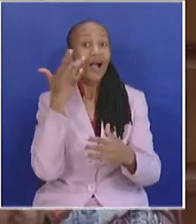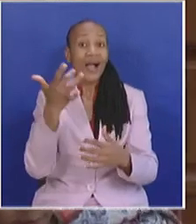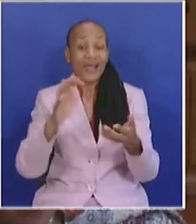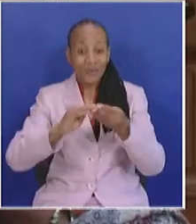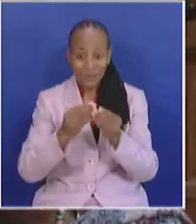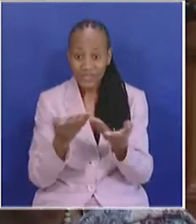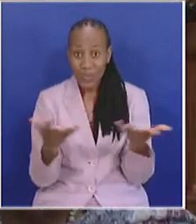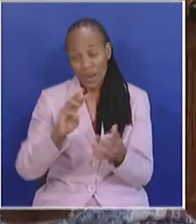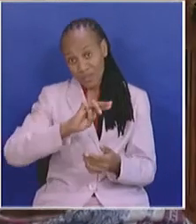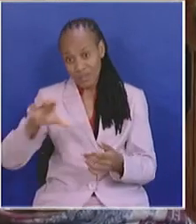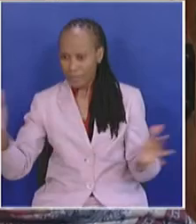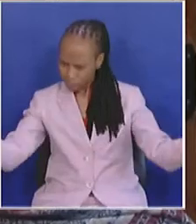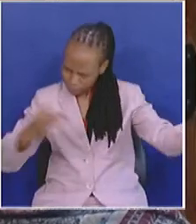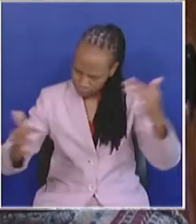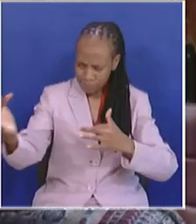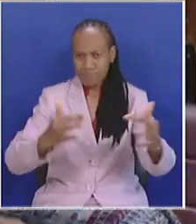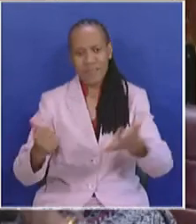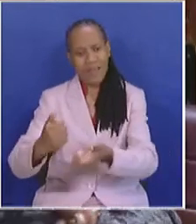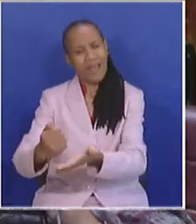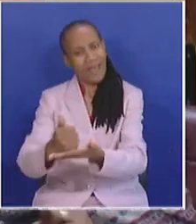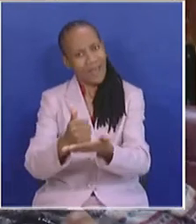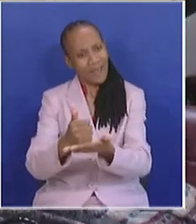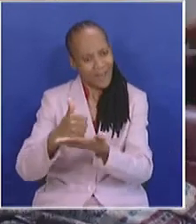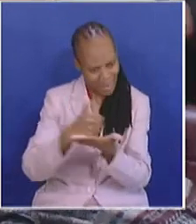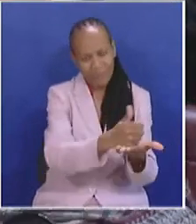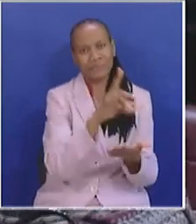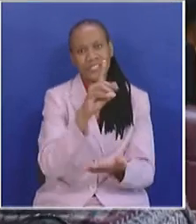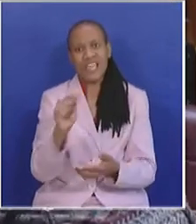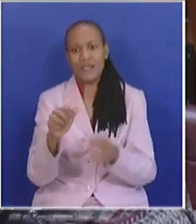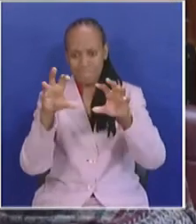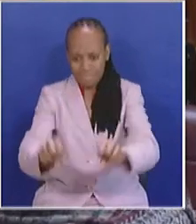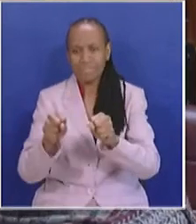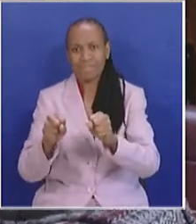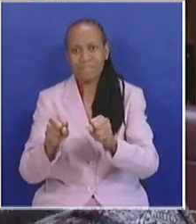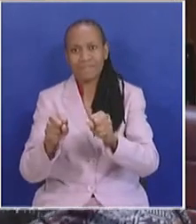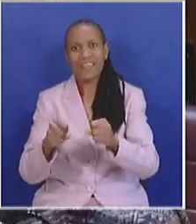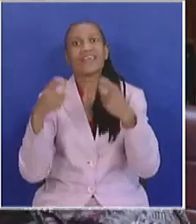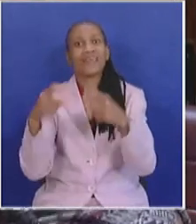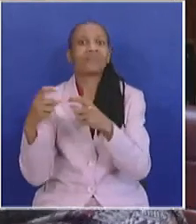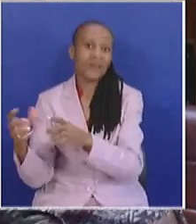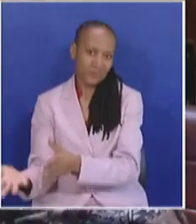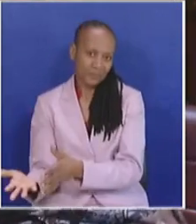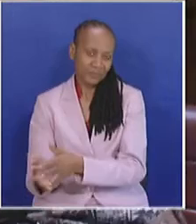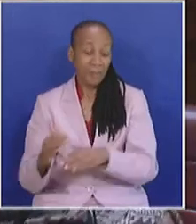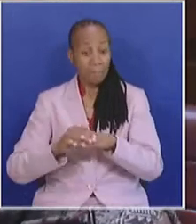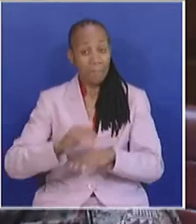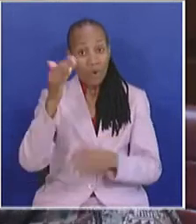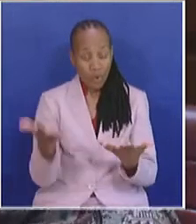the Western Cape to assist it to retain the city of Cape Town. Further notes that